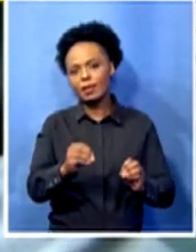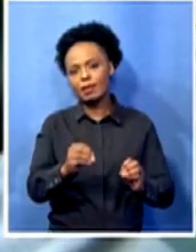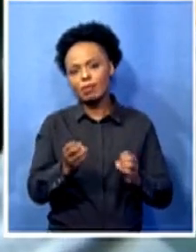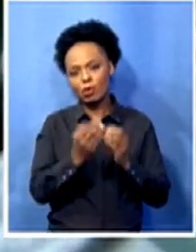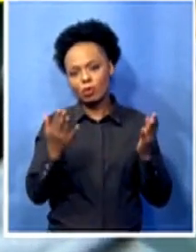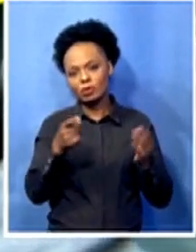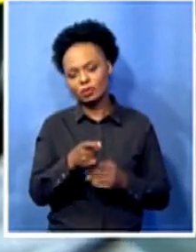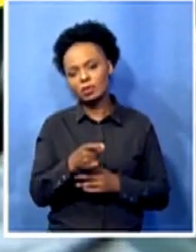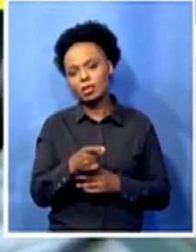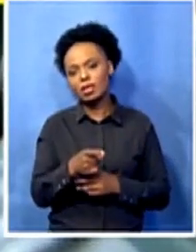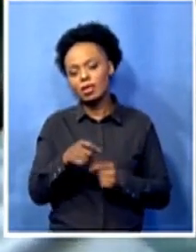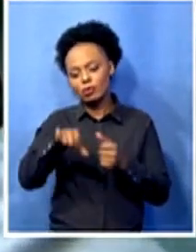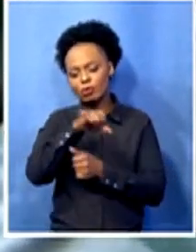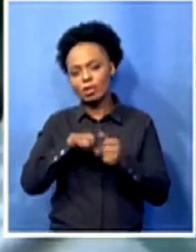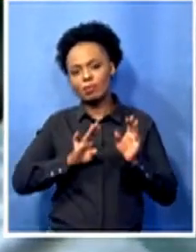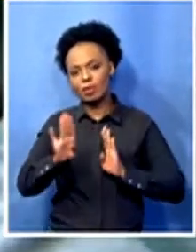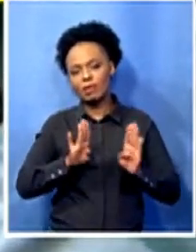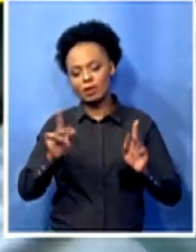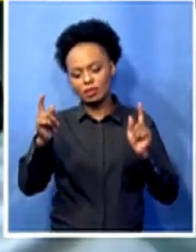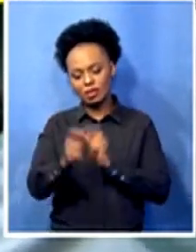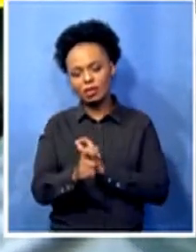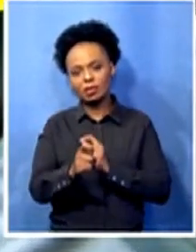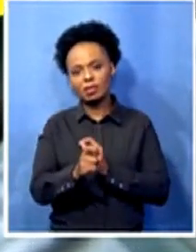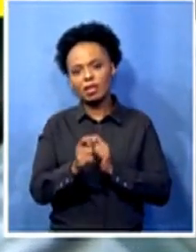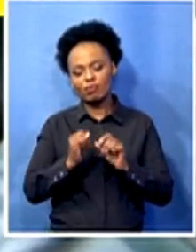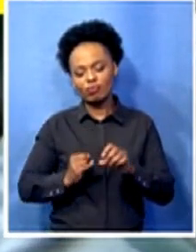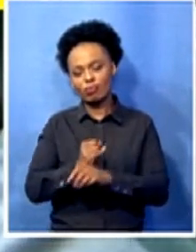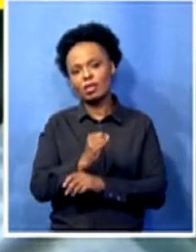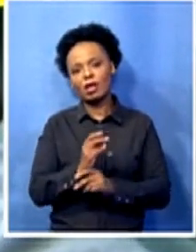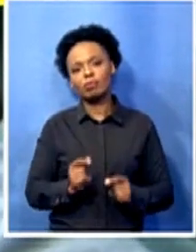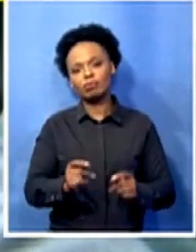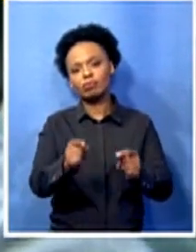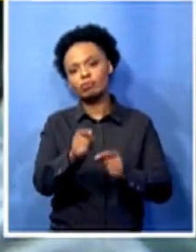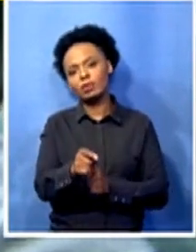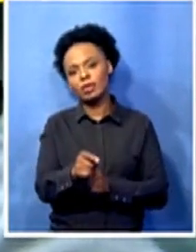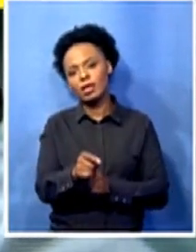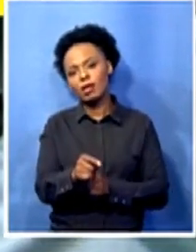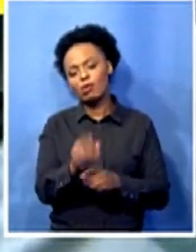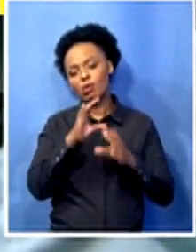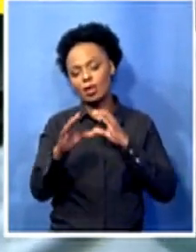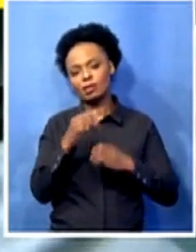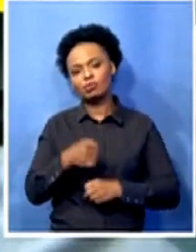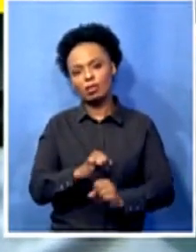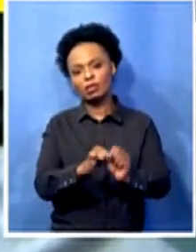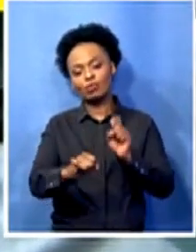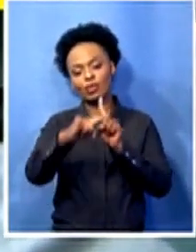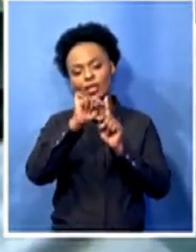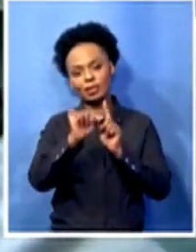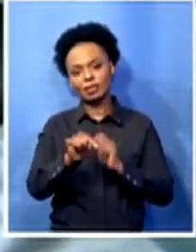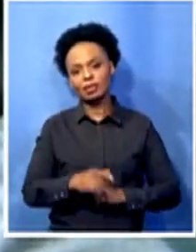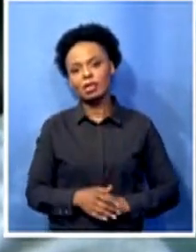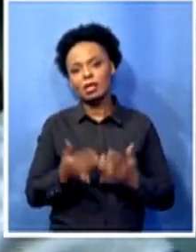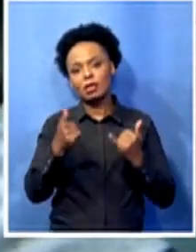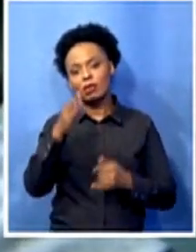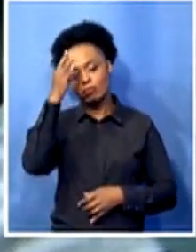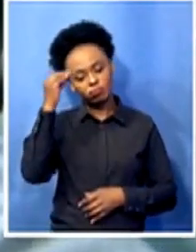a radical targeted communication strategy. We recognize potentially powerful role players